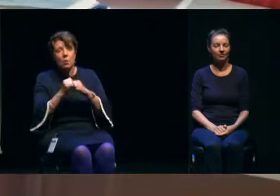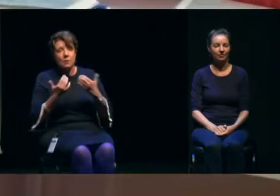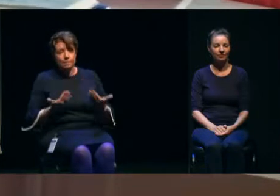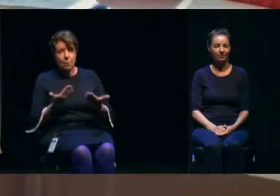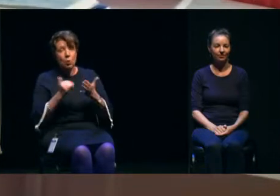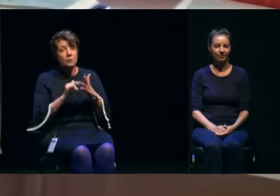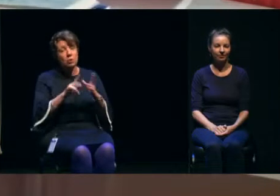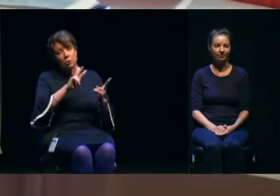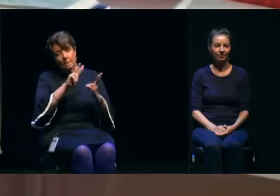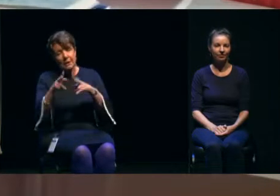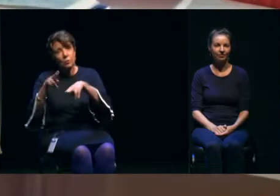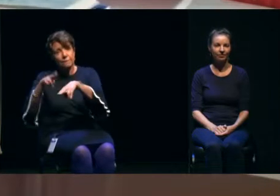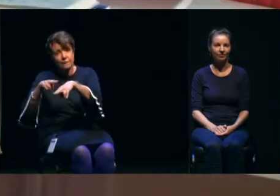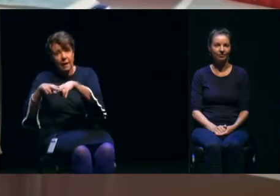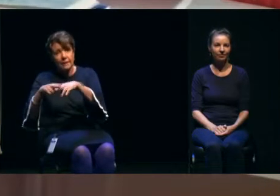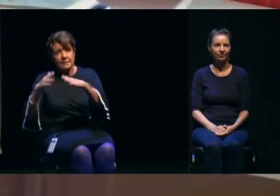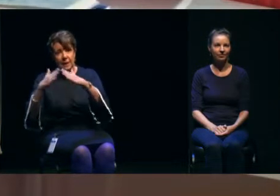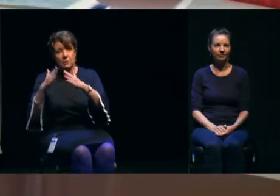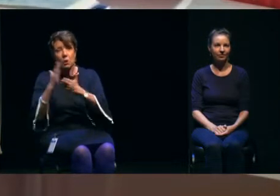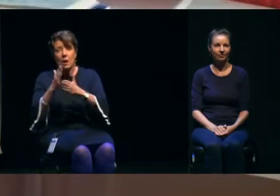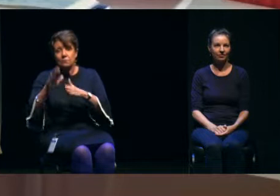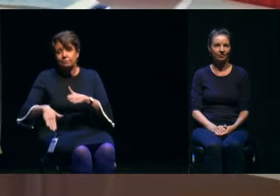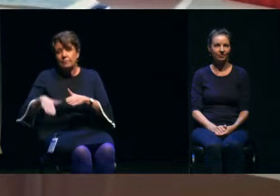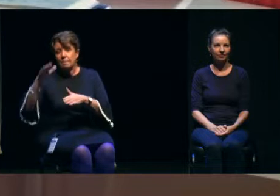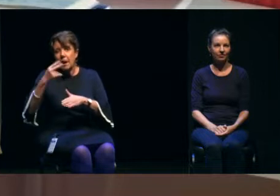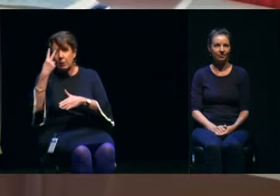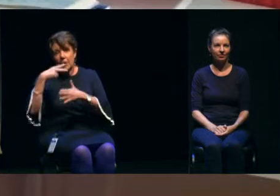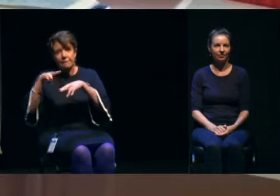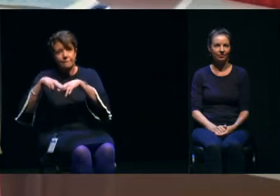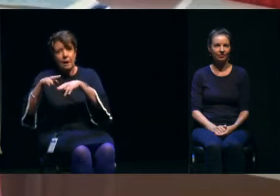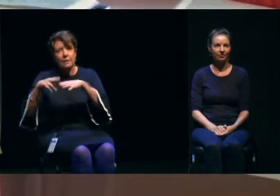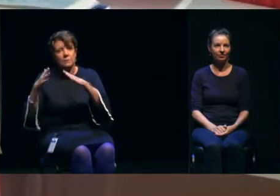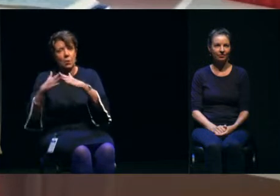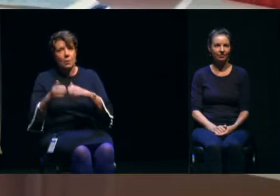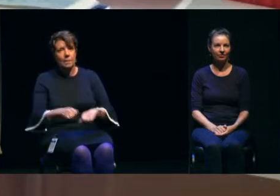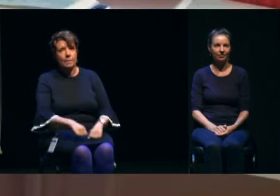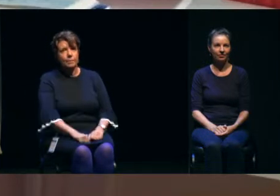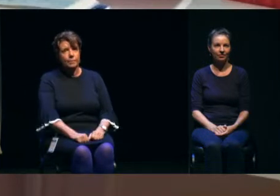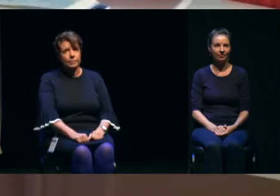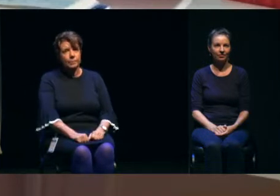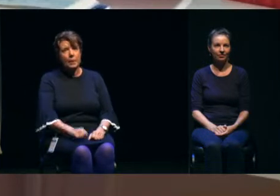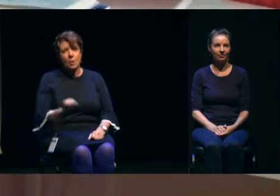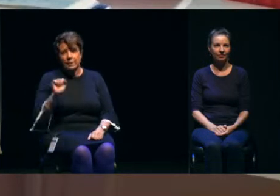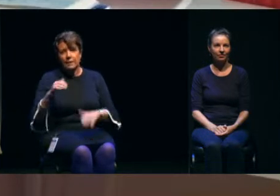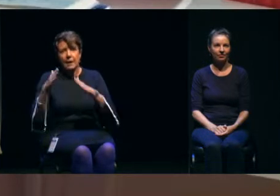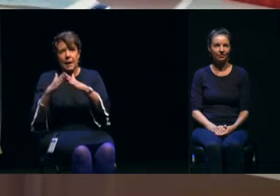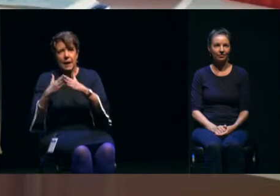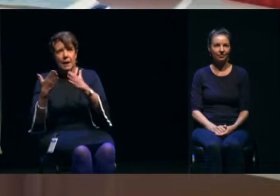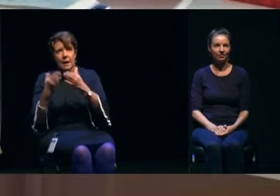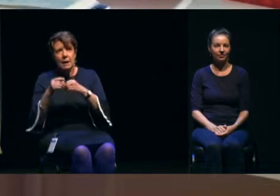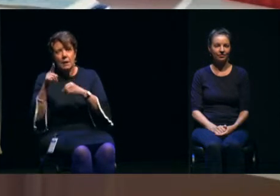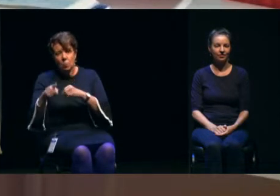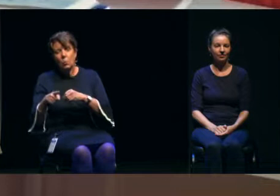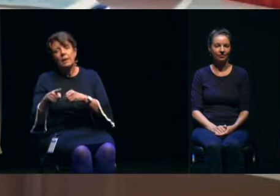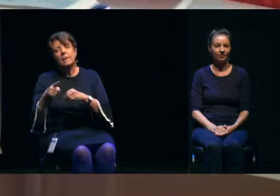to her father's house. So I grew up in my grandfather's home. And it was a male house with my bachelor uncles,